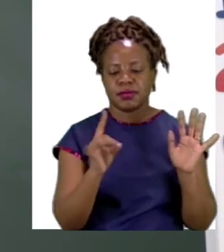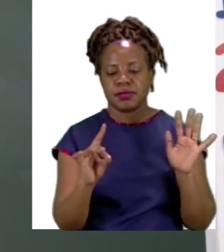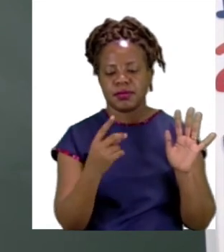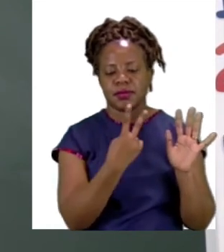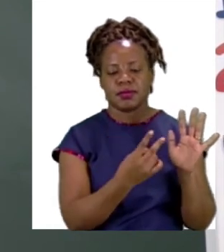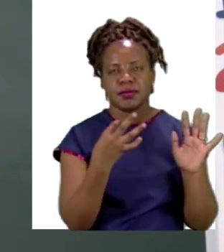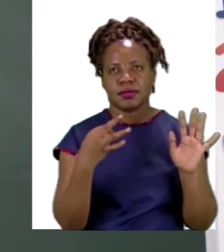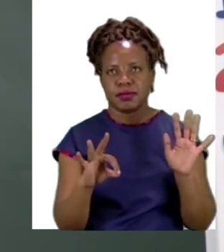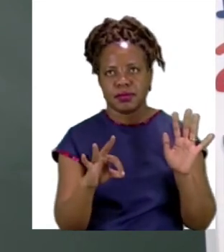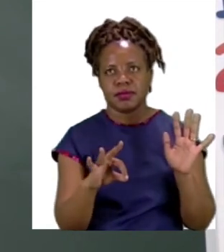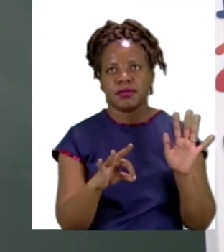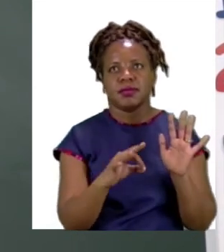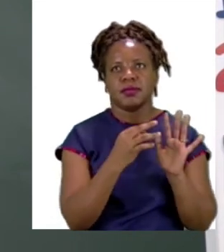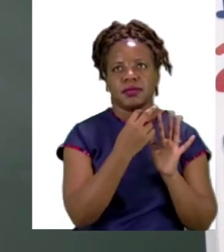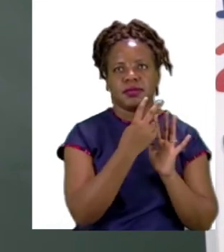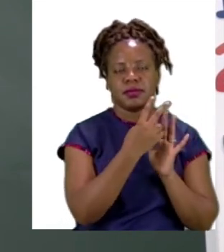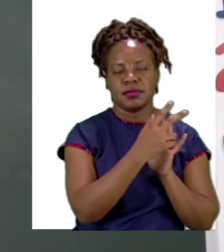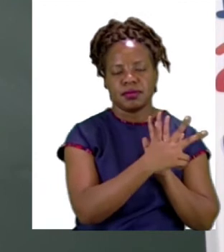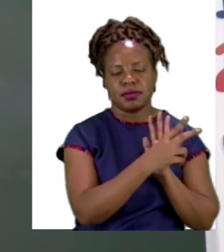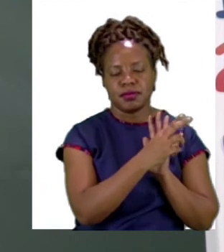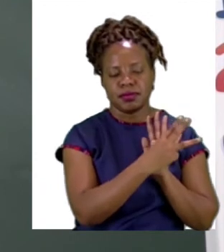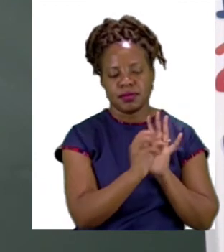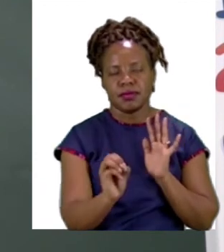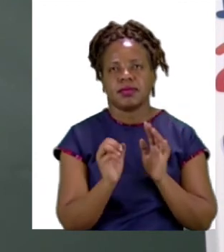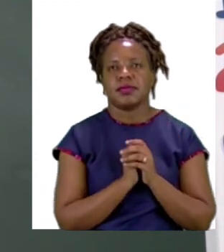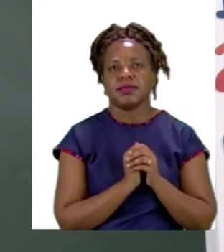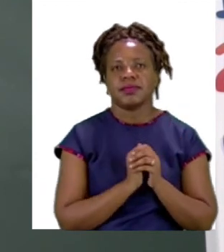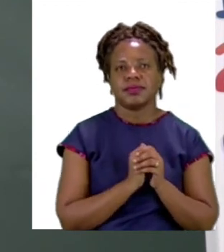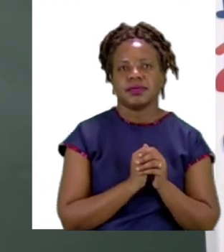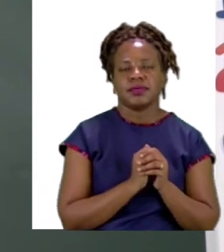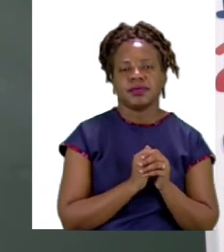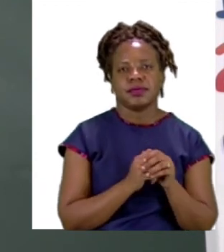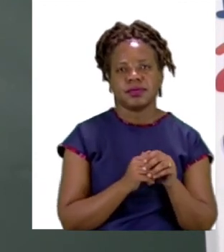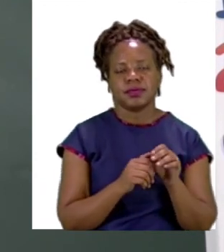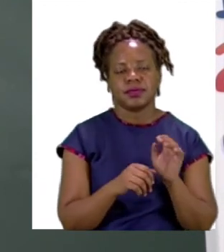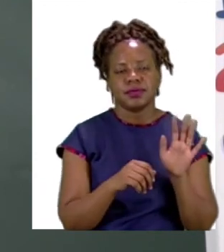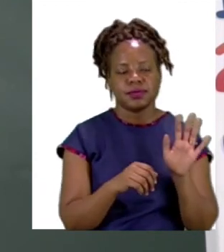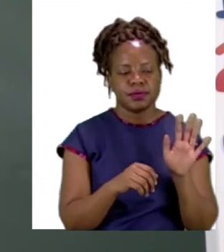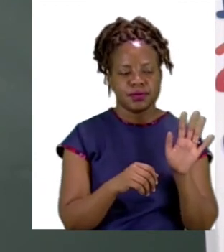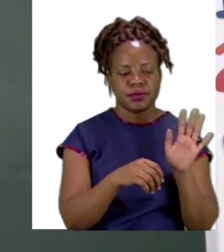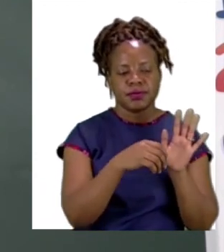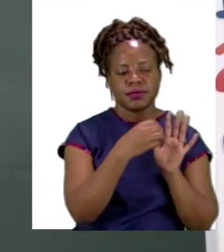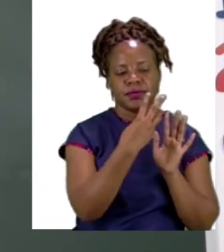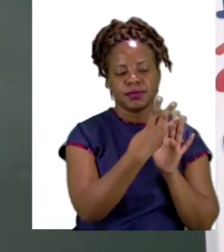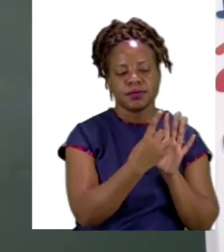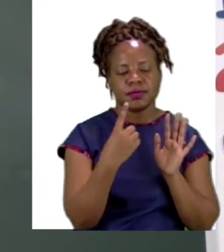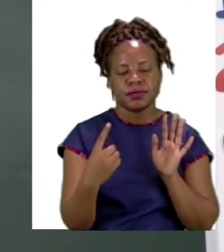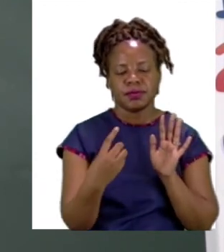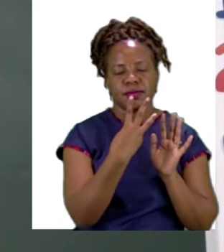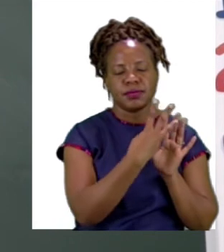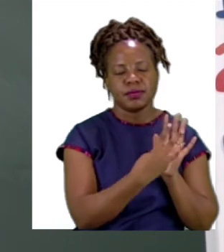29, 30. There we go. 31, 32,